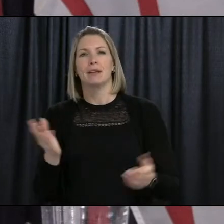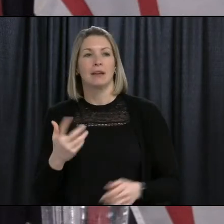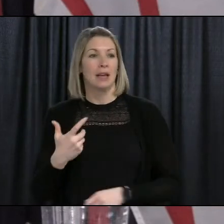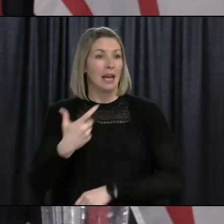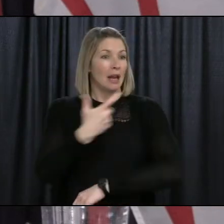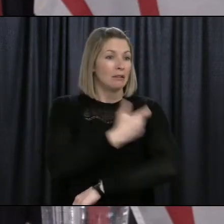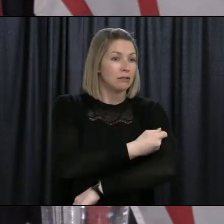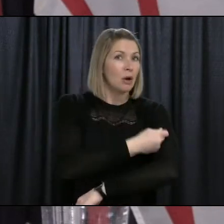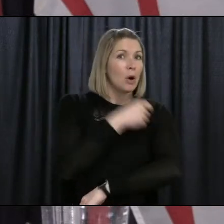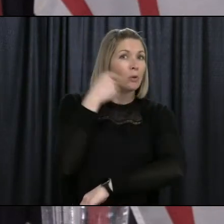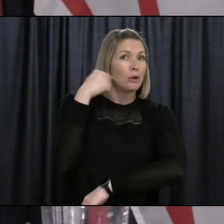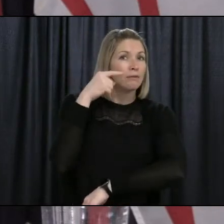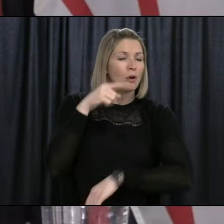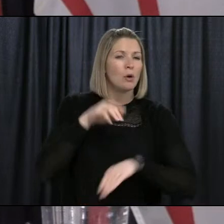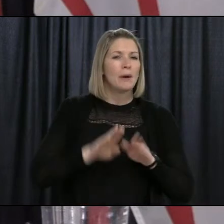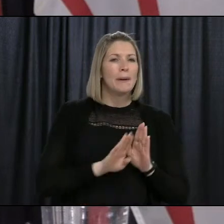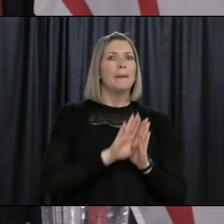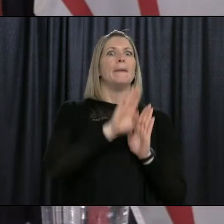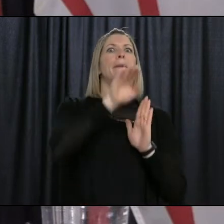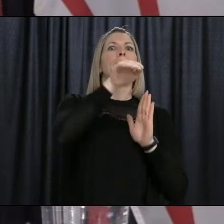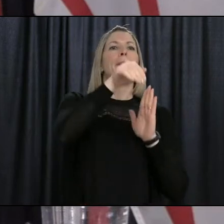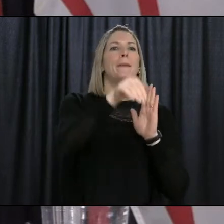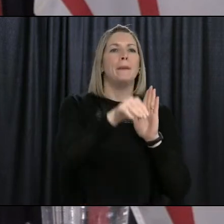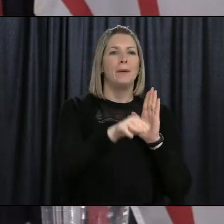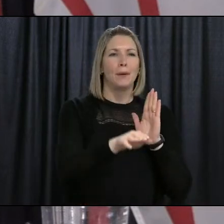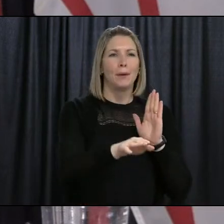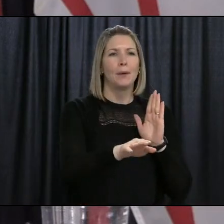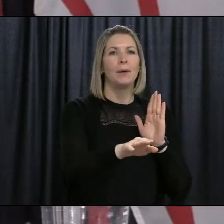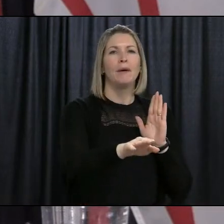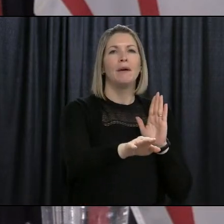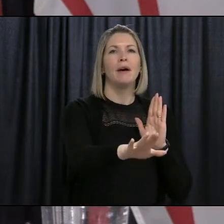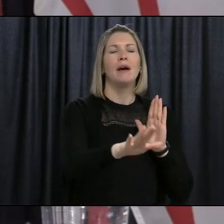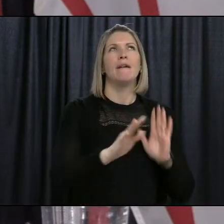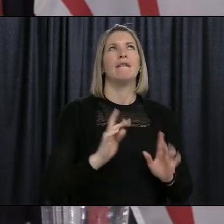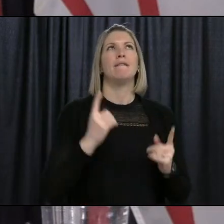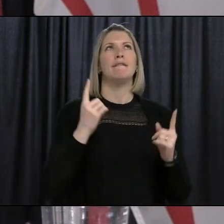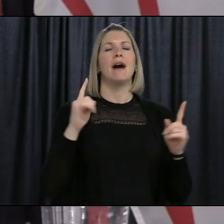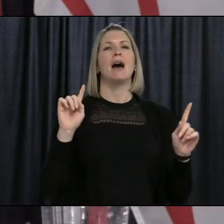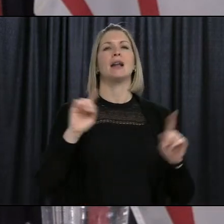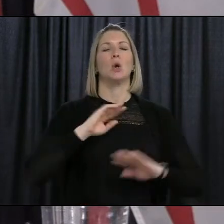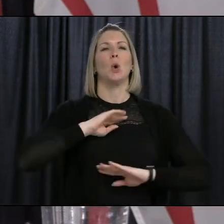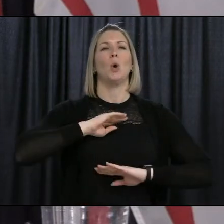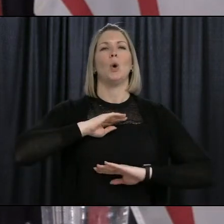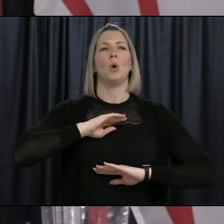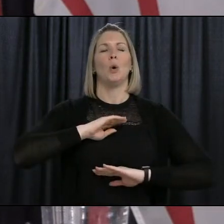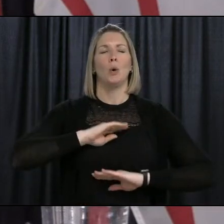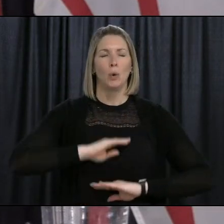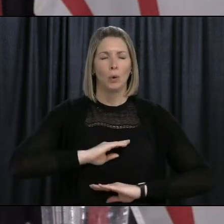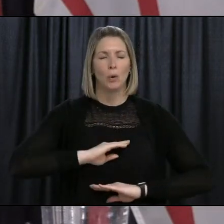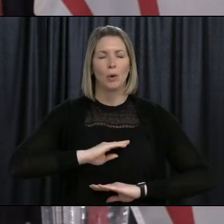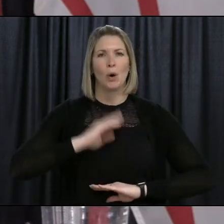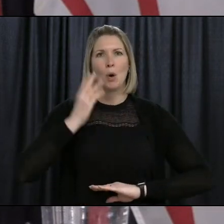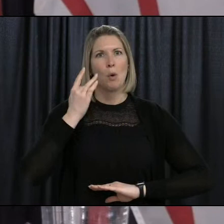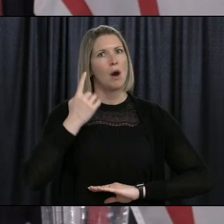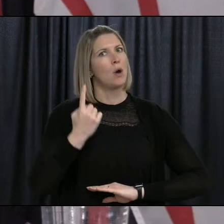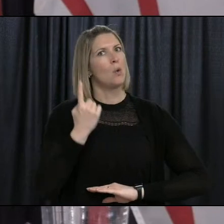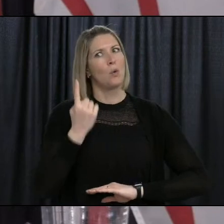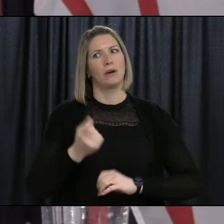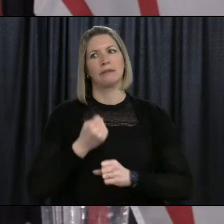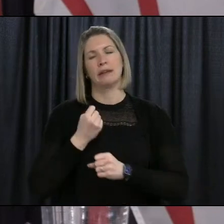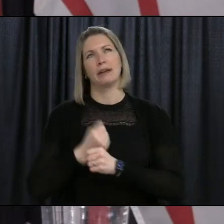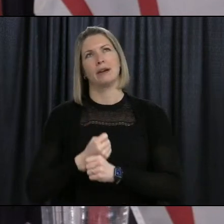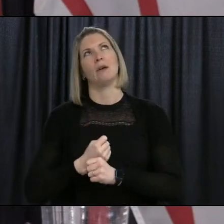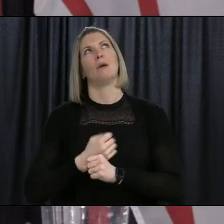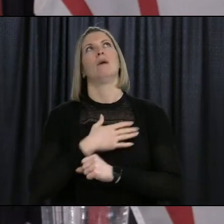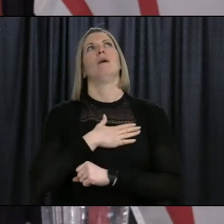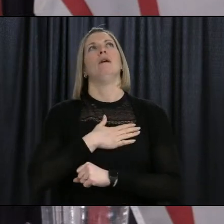out again, and we all breathe a little easier for once in a long, long year. Till then,